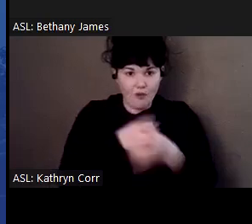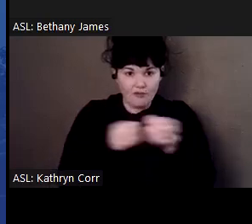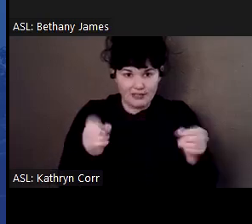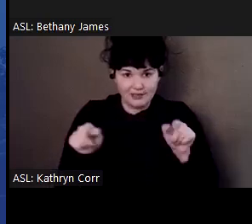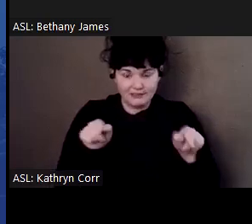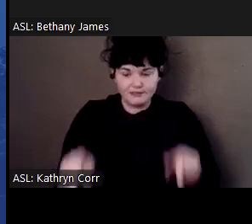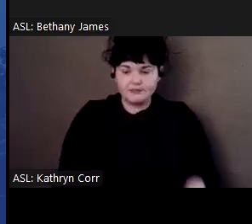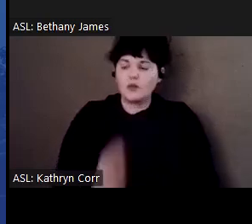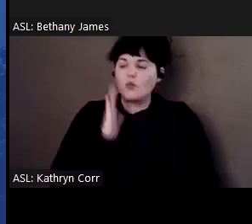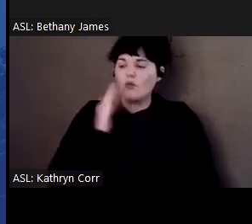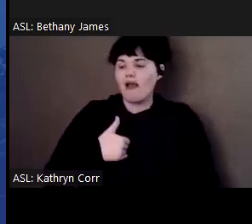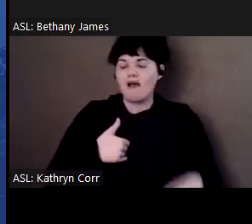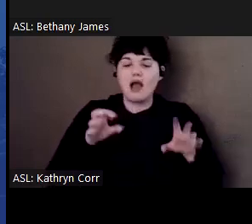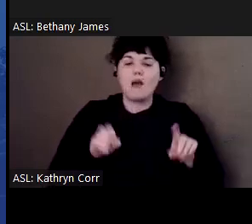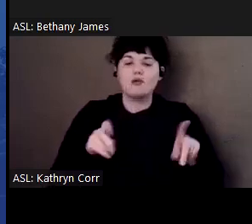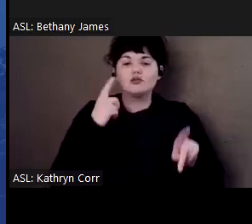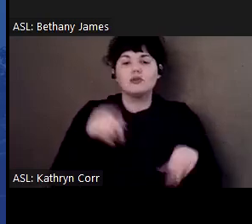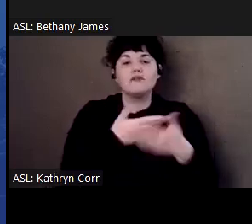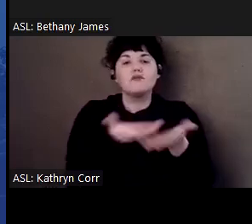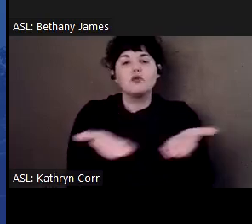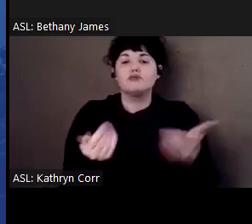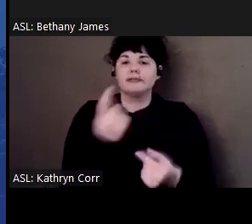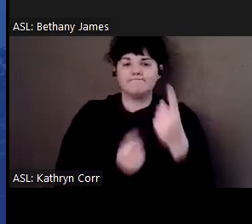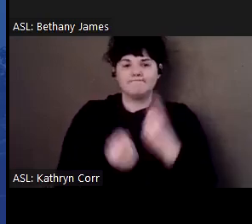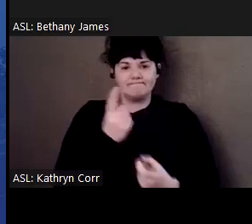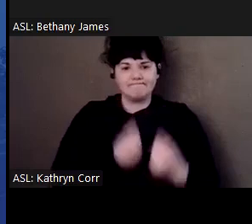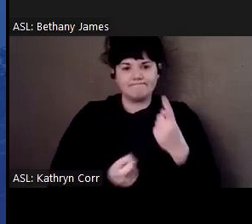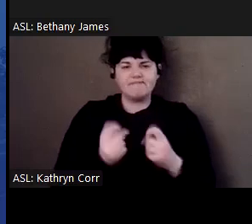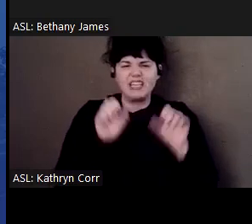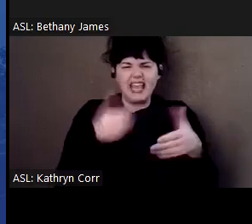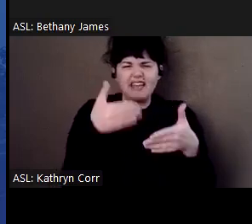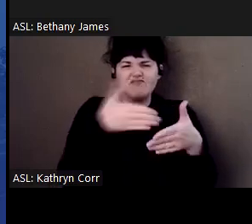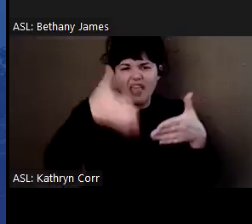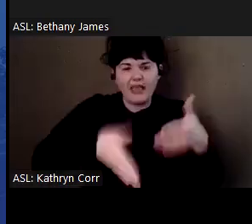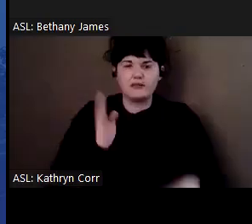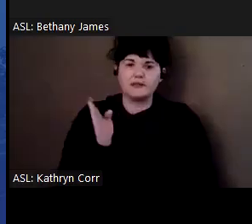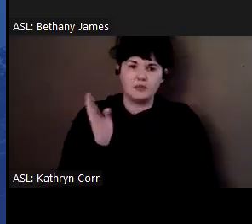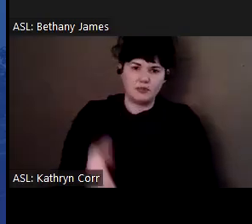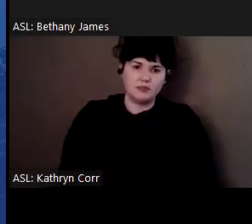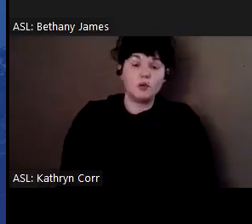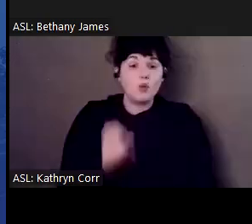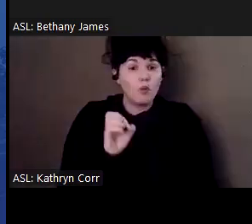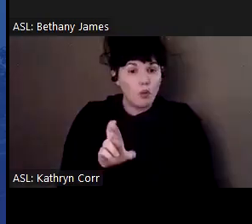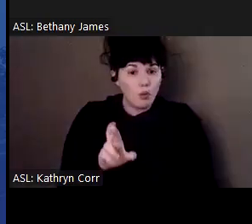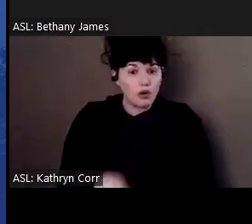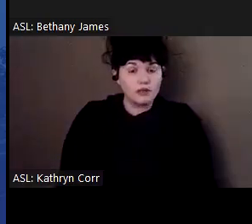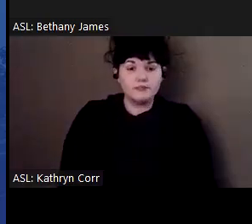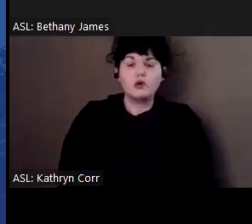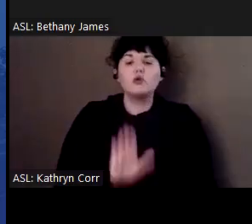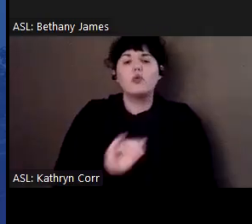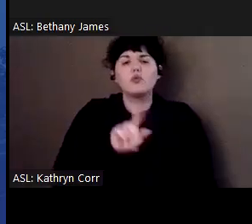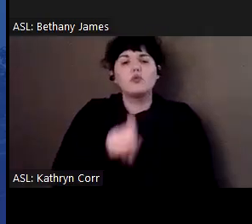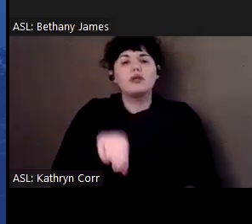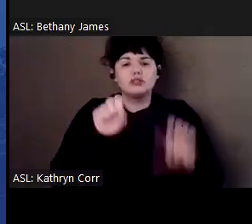There'll be an opportunity for you to ask questions at the end of the presentations, or you can also type into the